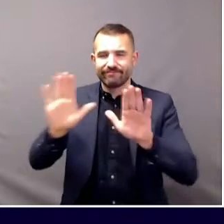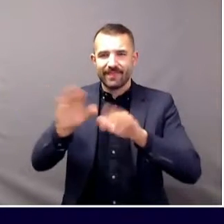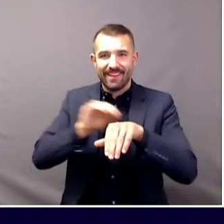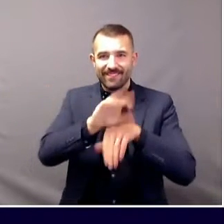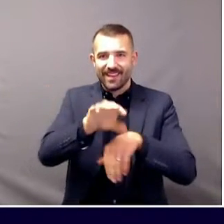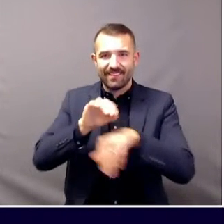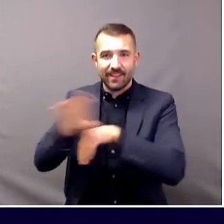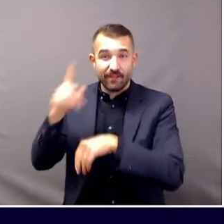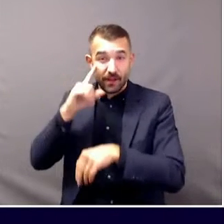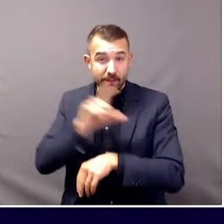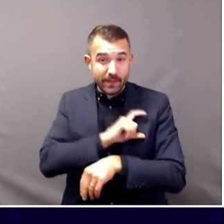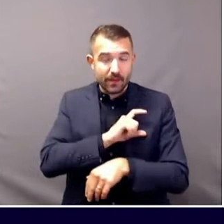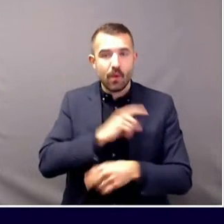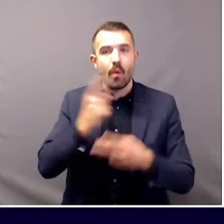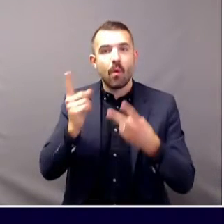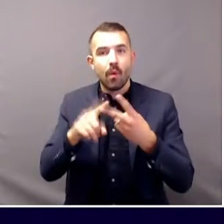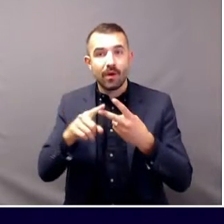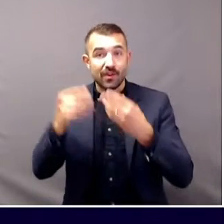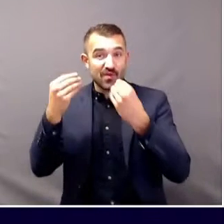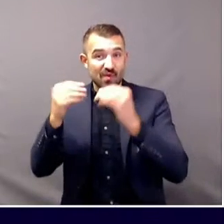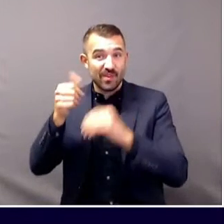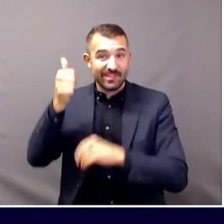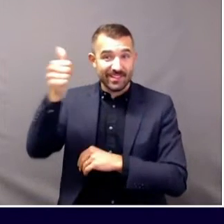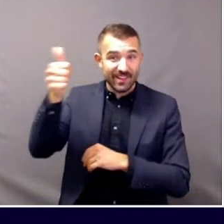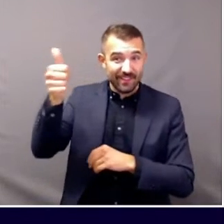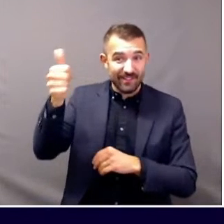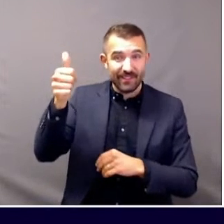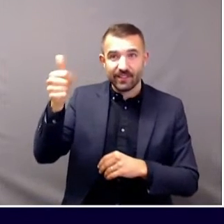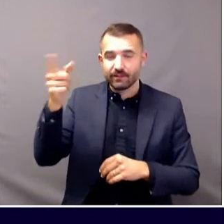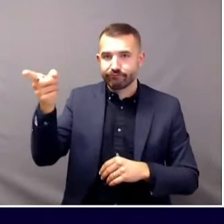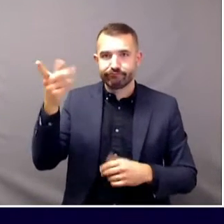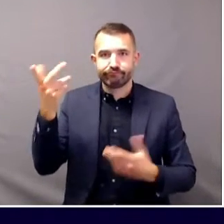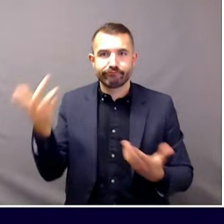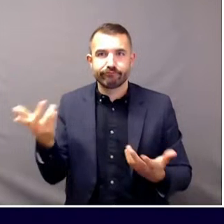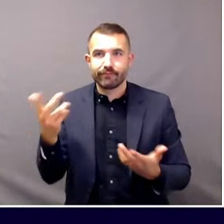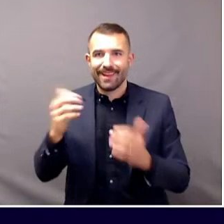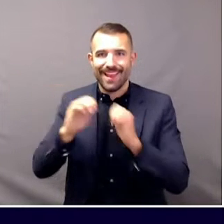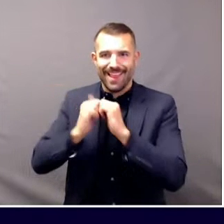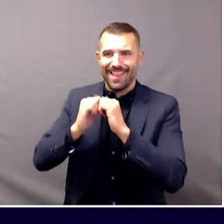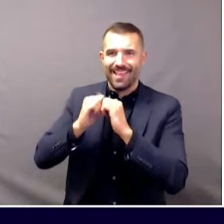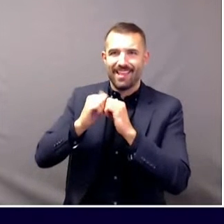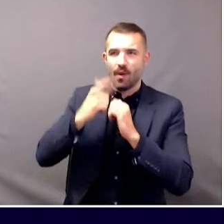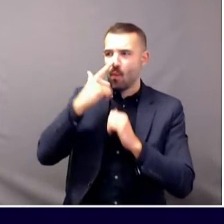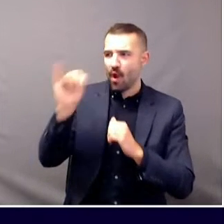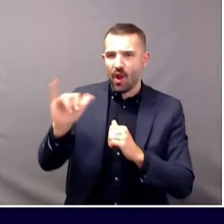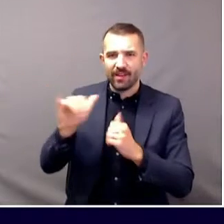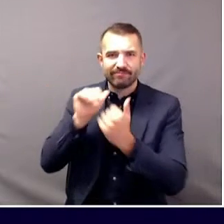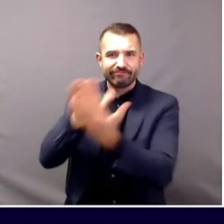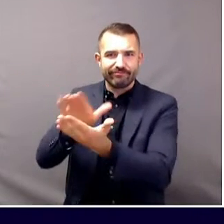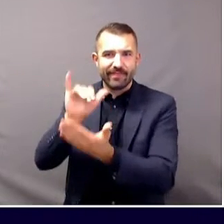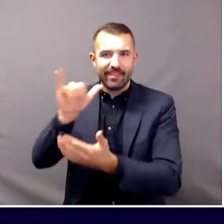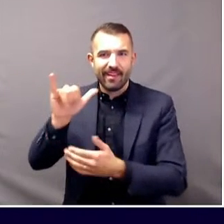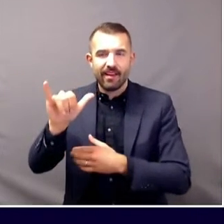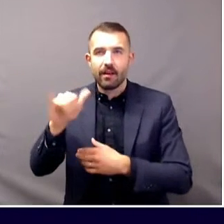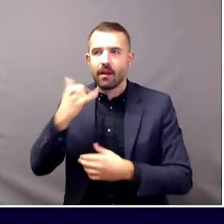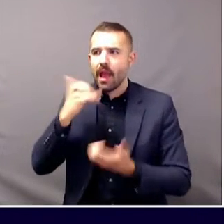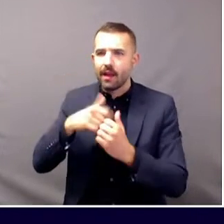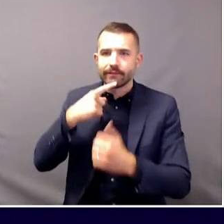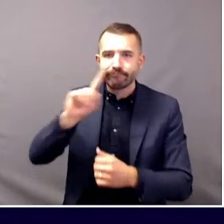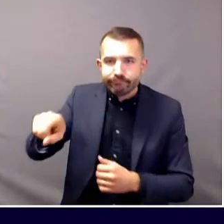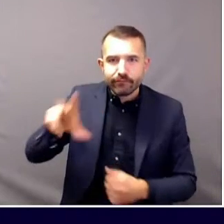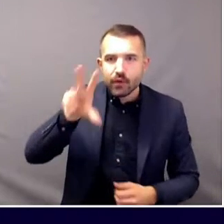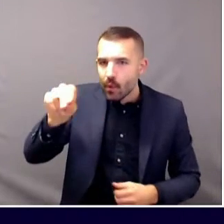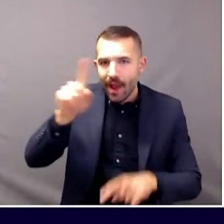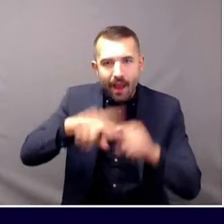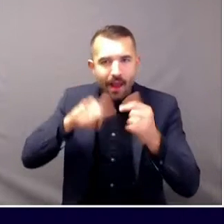So I am going to begin by just clarifying what businesses do and don't have to enforce mask wearing by people in their